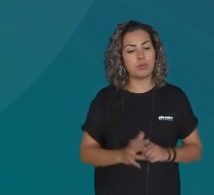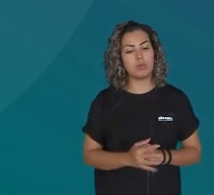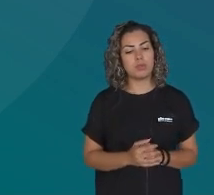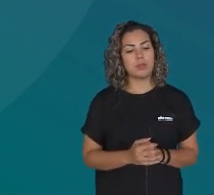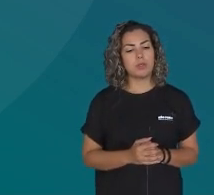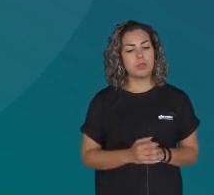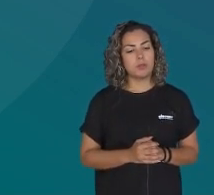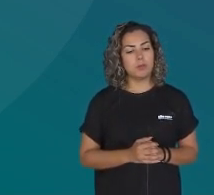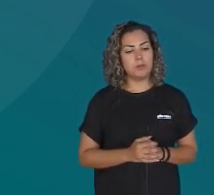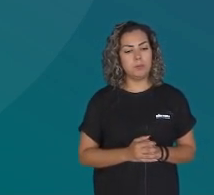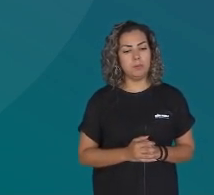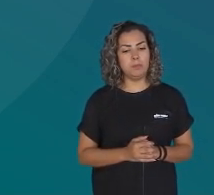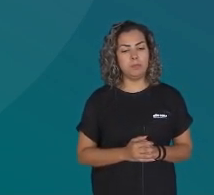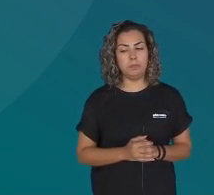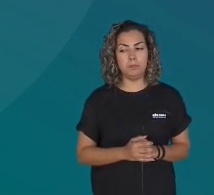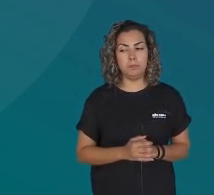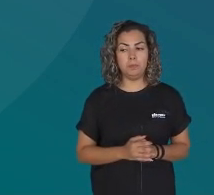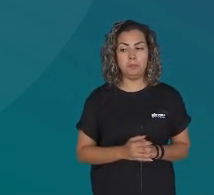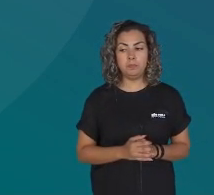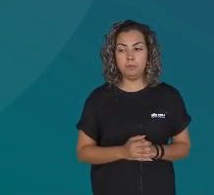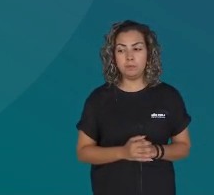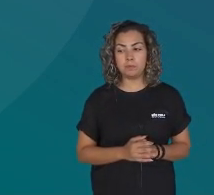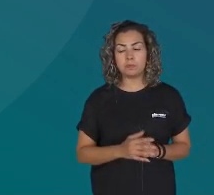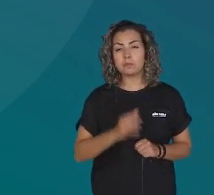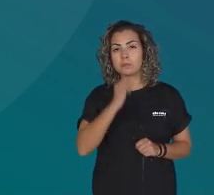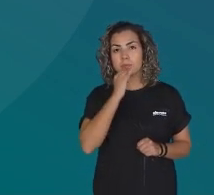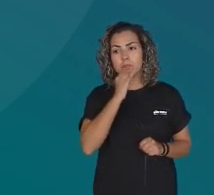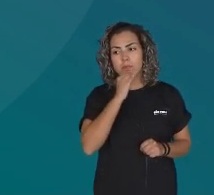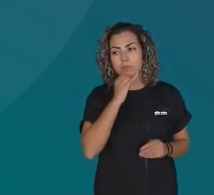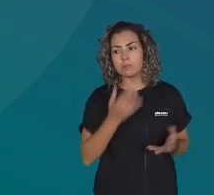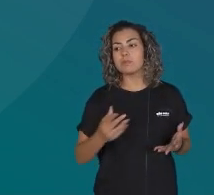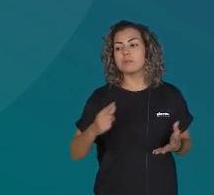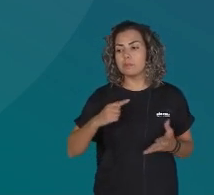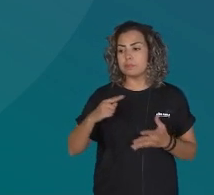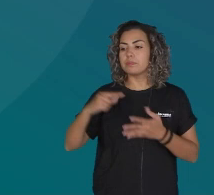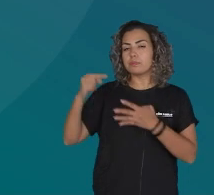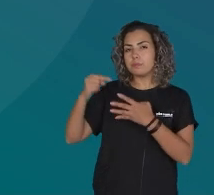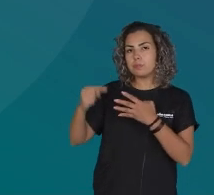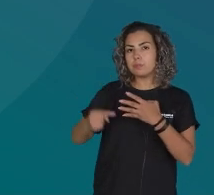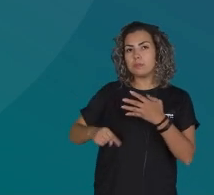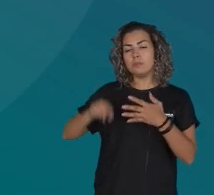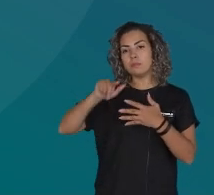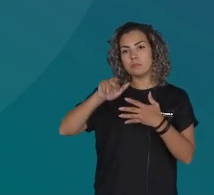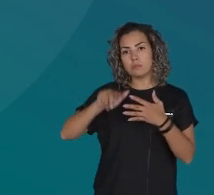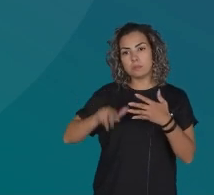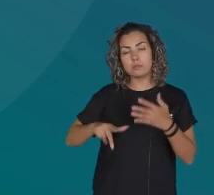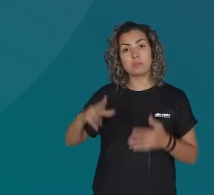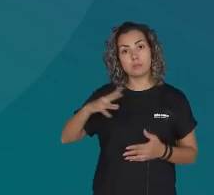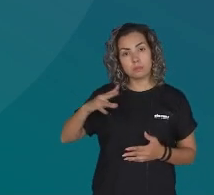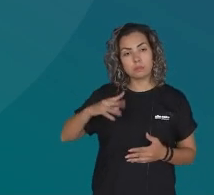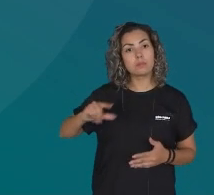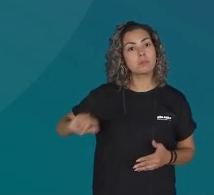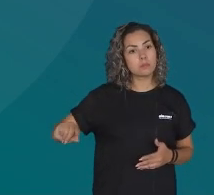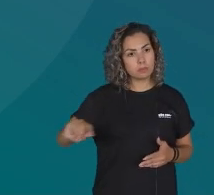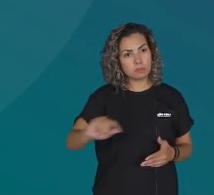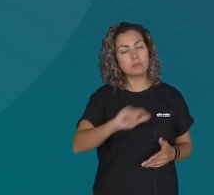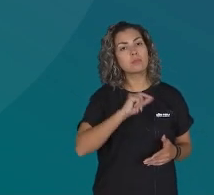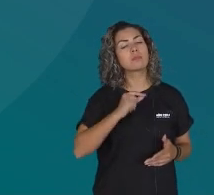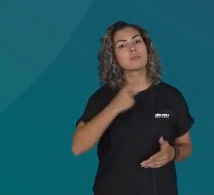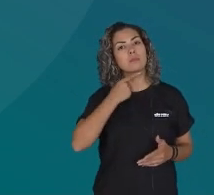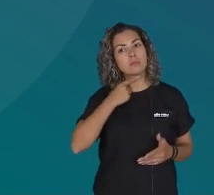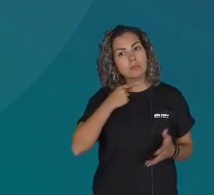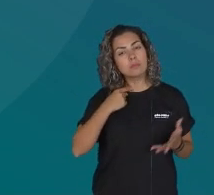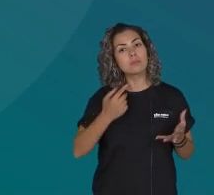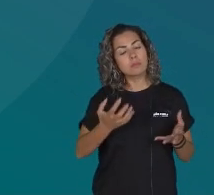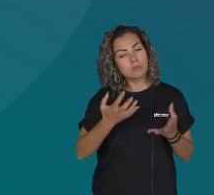in several conventions and multilateral agreements, cities are engaged in implementation of this global agreement. For